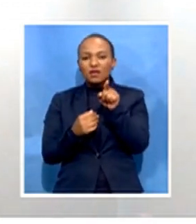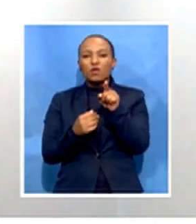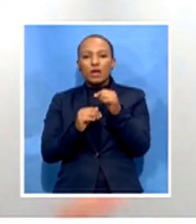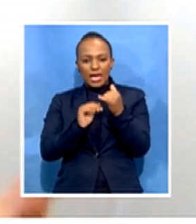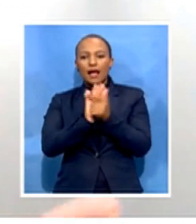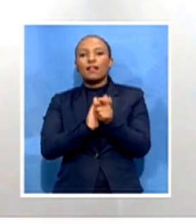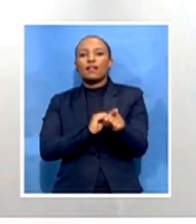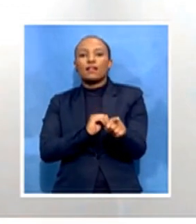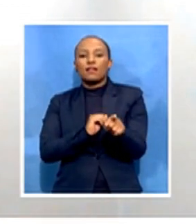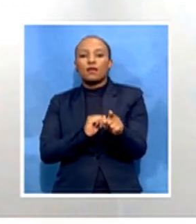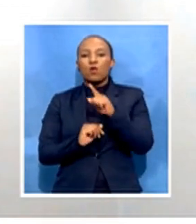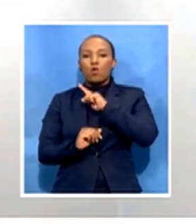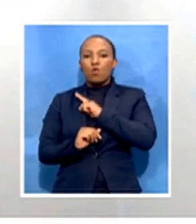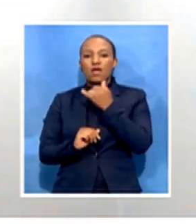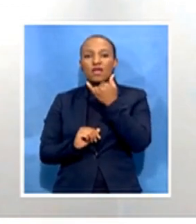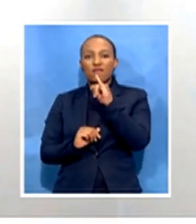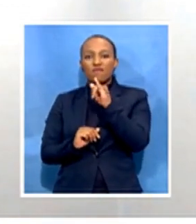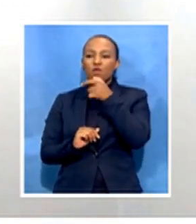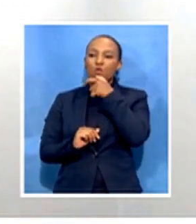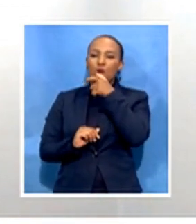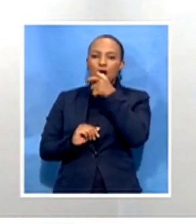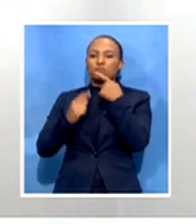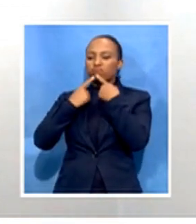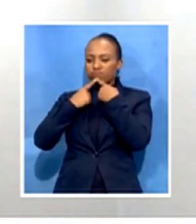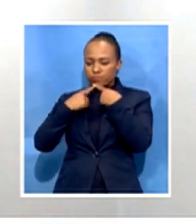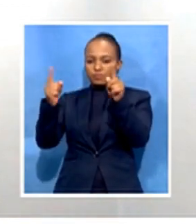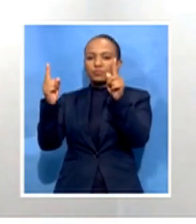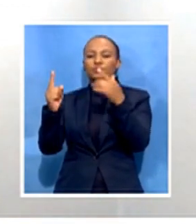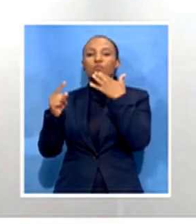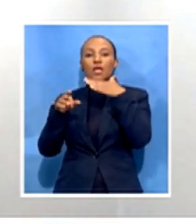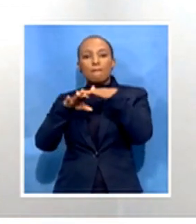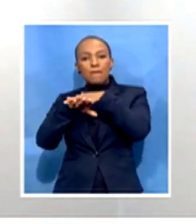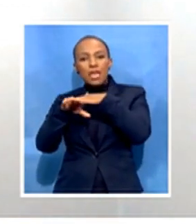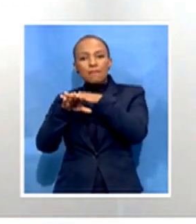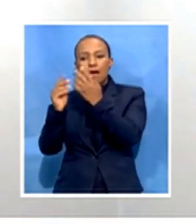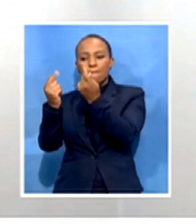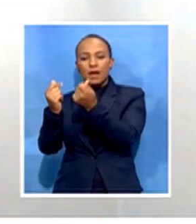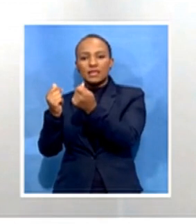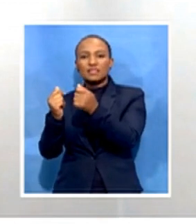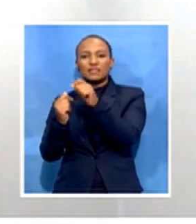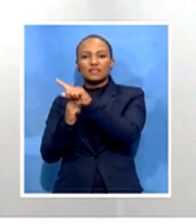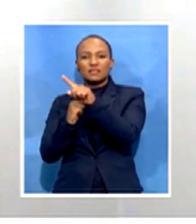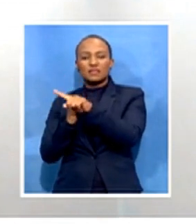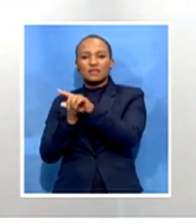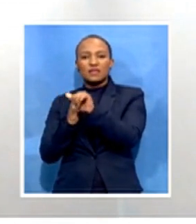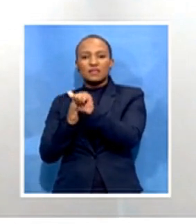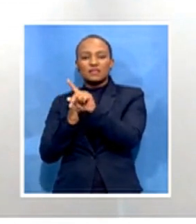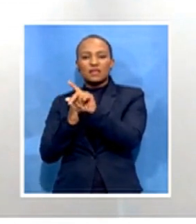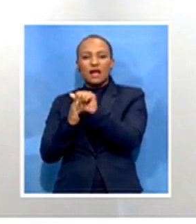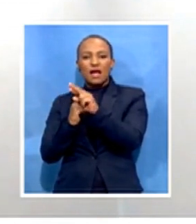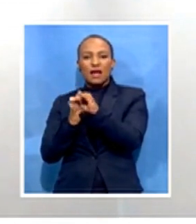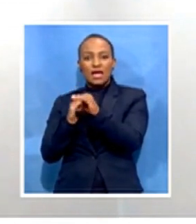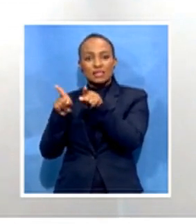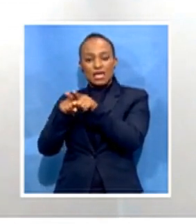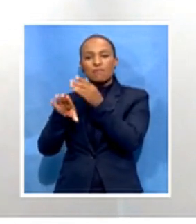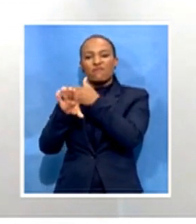out about the minimum price that Zachariah also referred to, we found that these illicit traders just put it